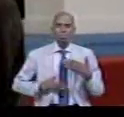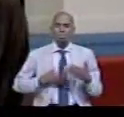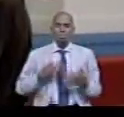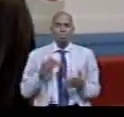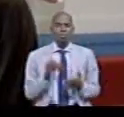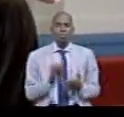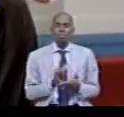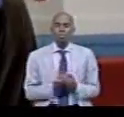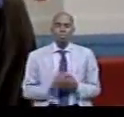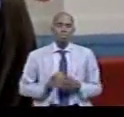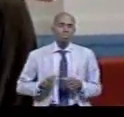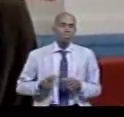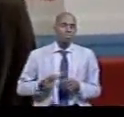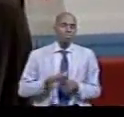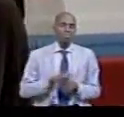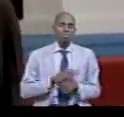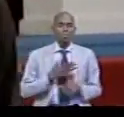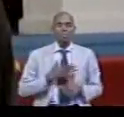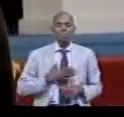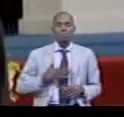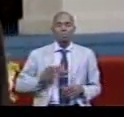Bless my